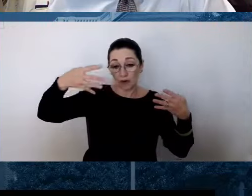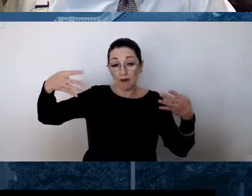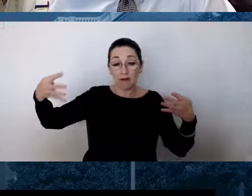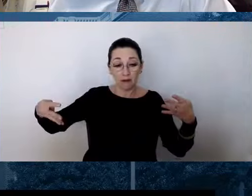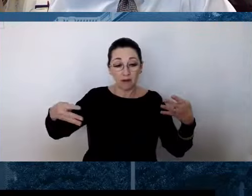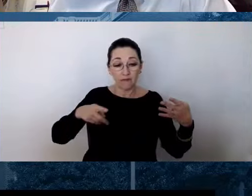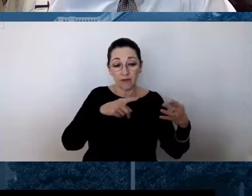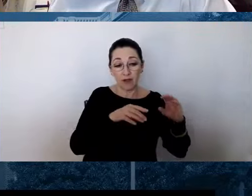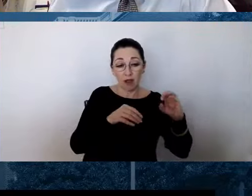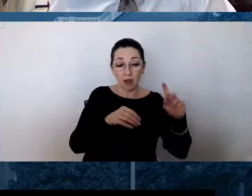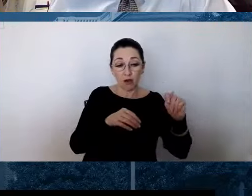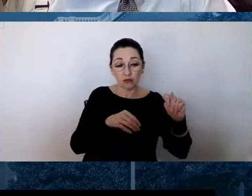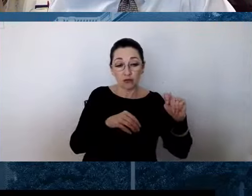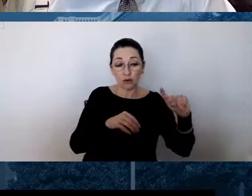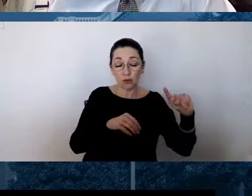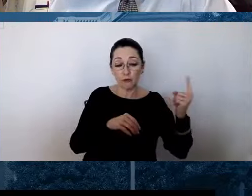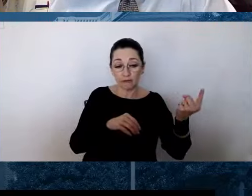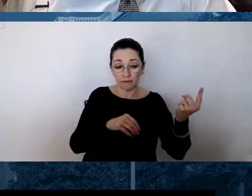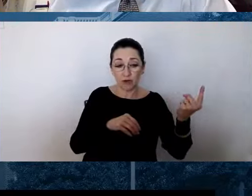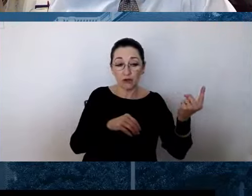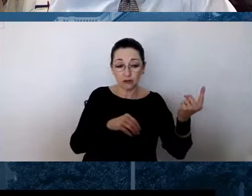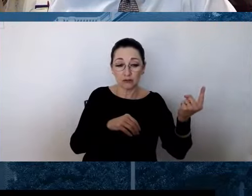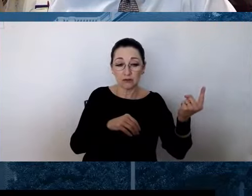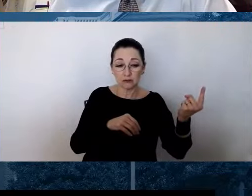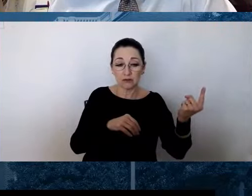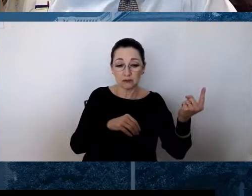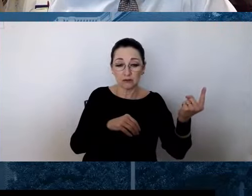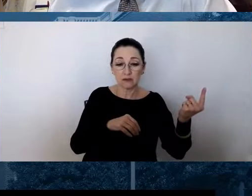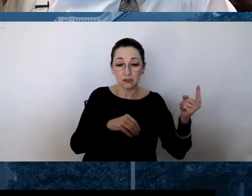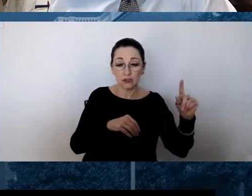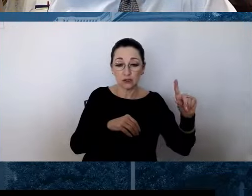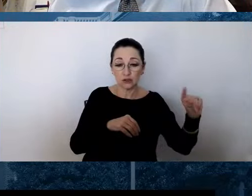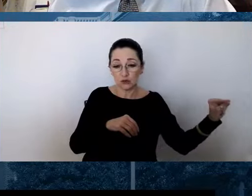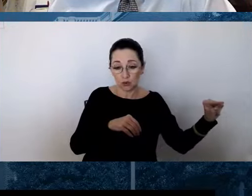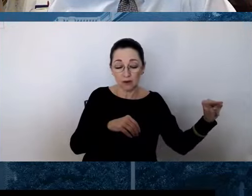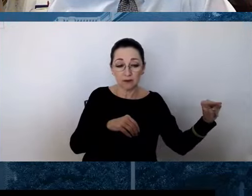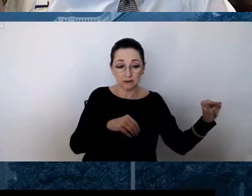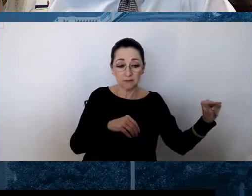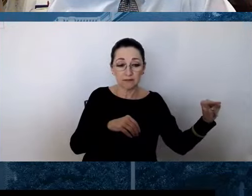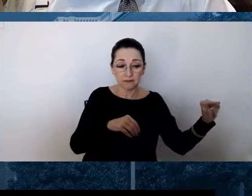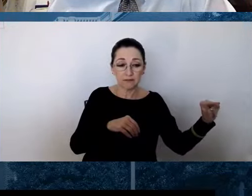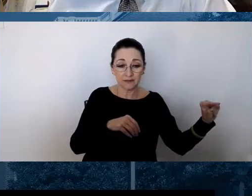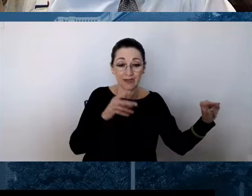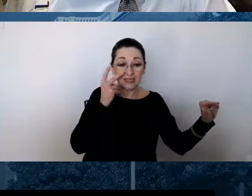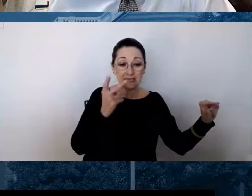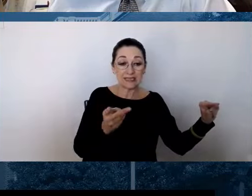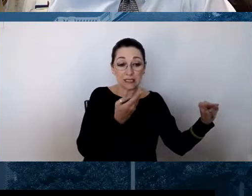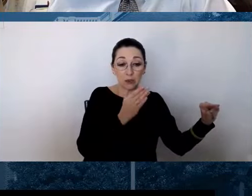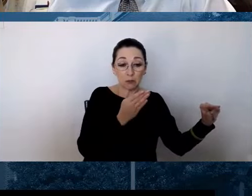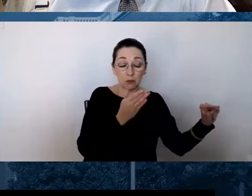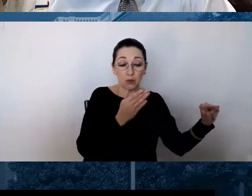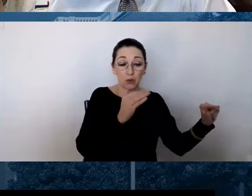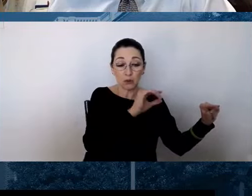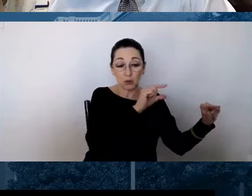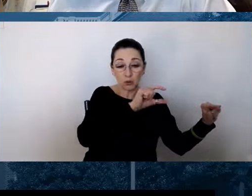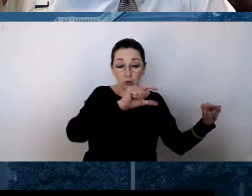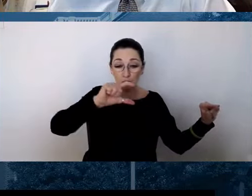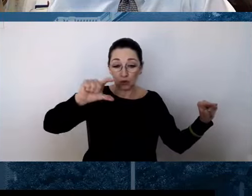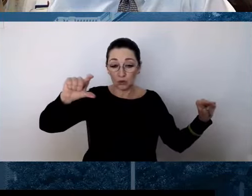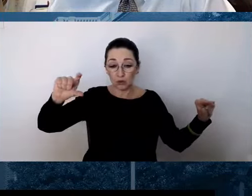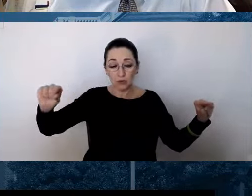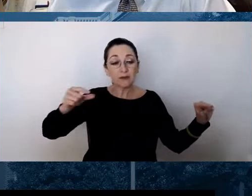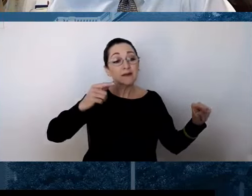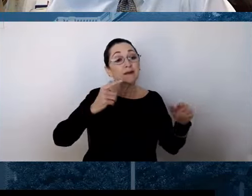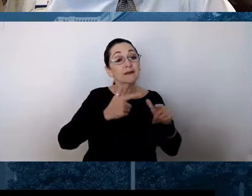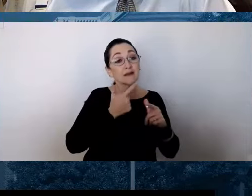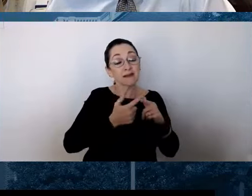October 1st and the end of December. And if you see that blue and then that orange part of the graph,